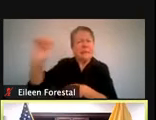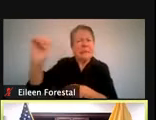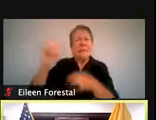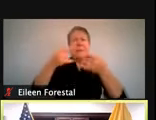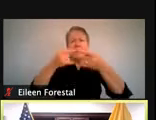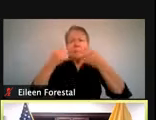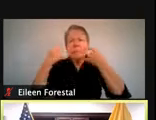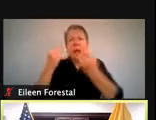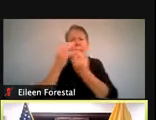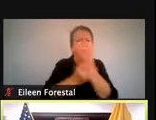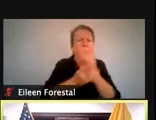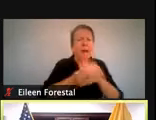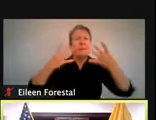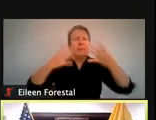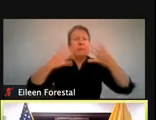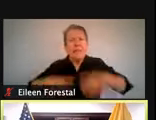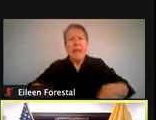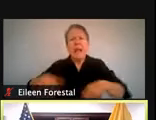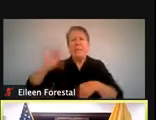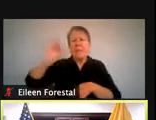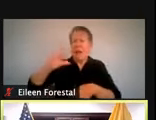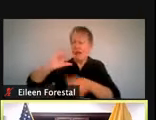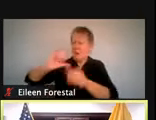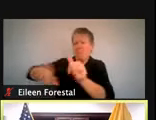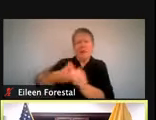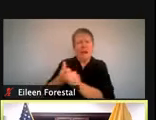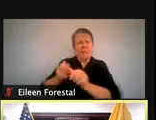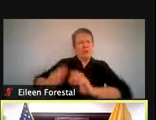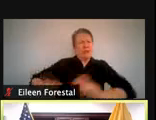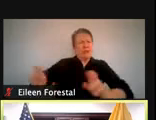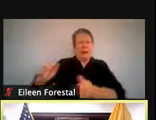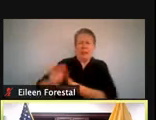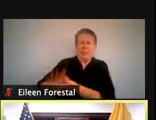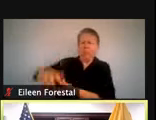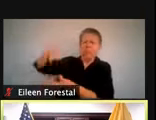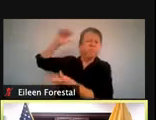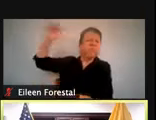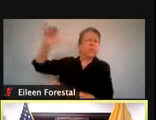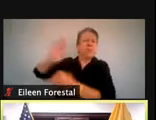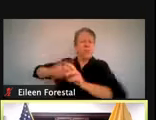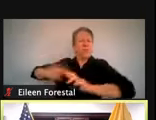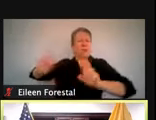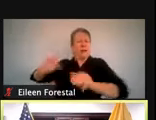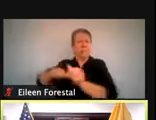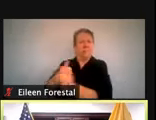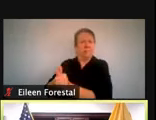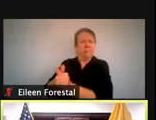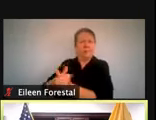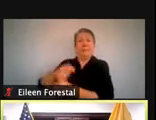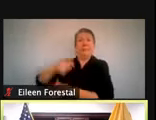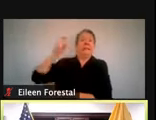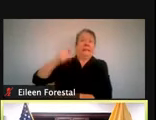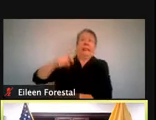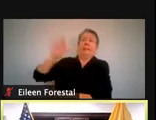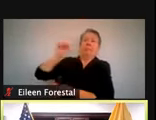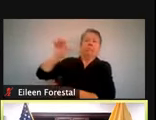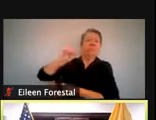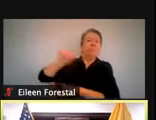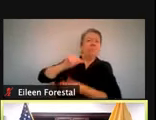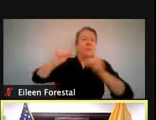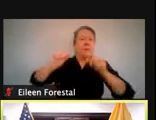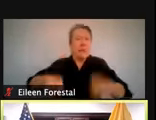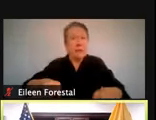supply in our own state strategic stockpile. We knew we would need to have PPE at the ready and